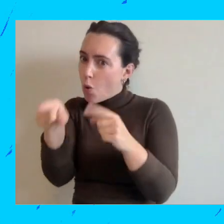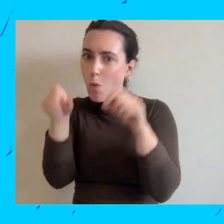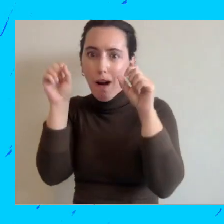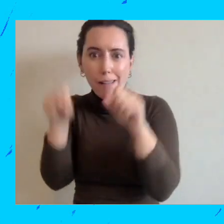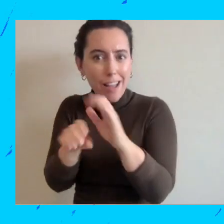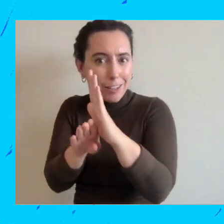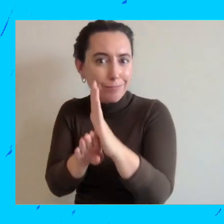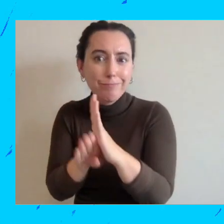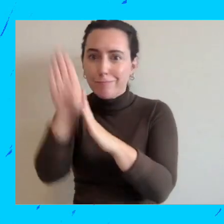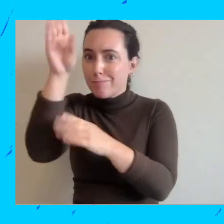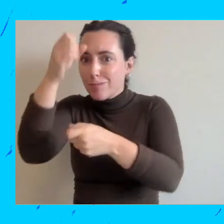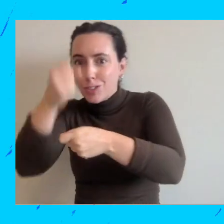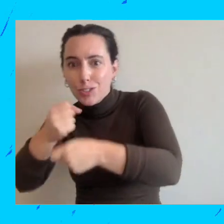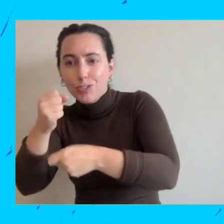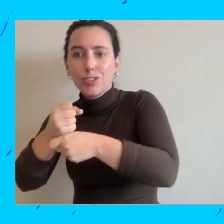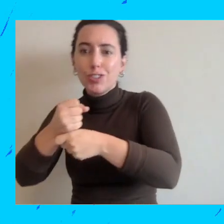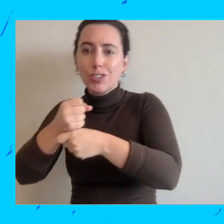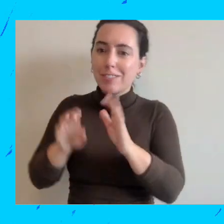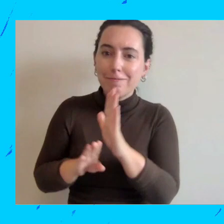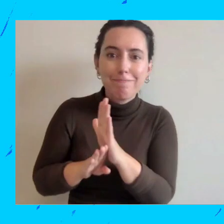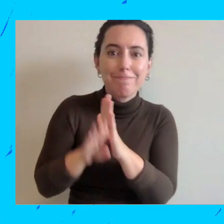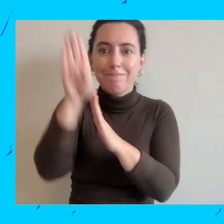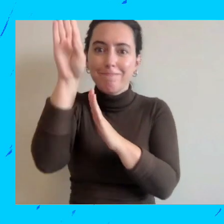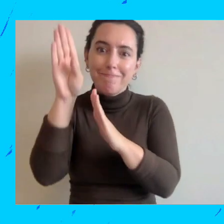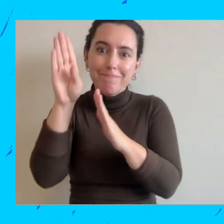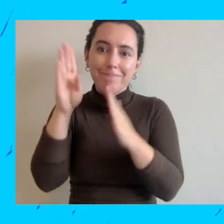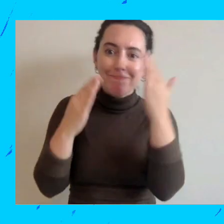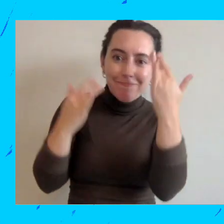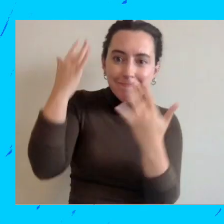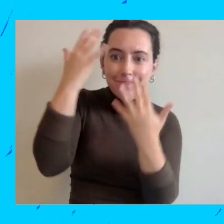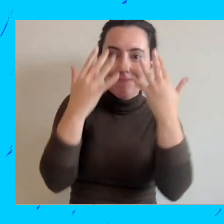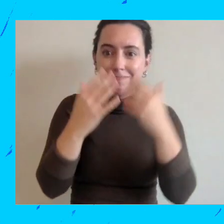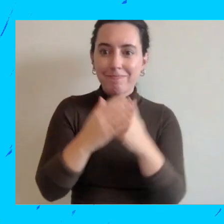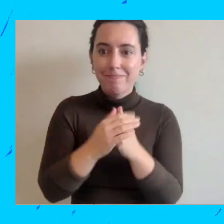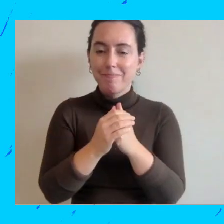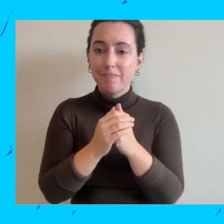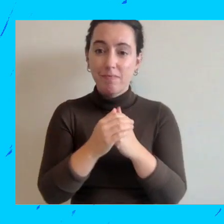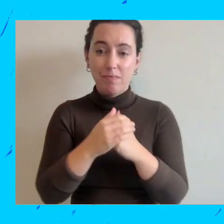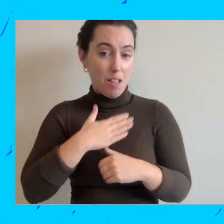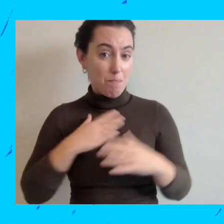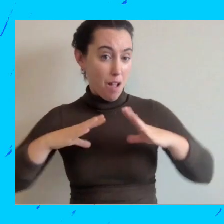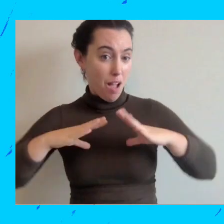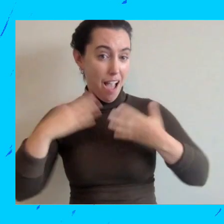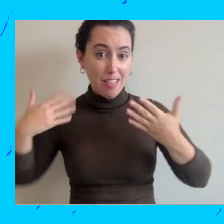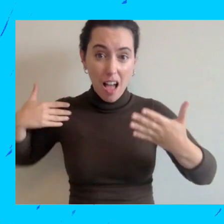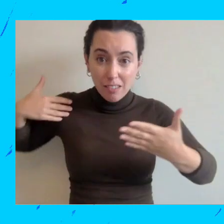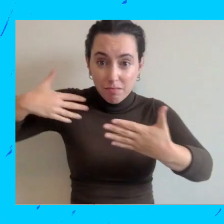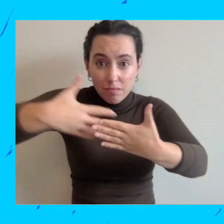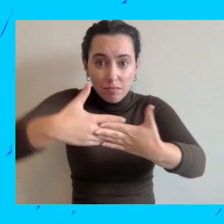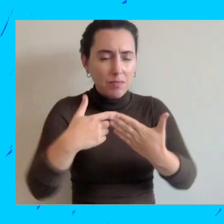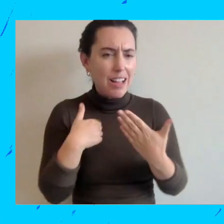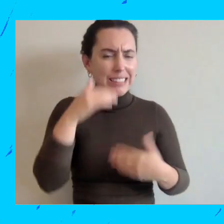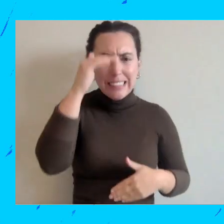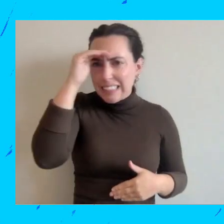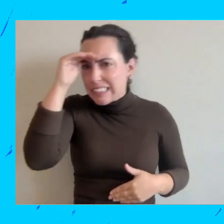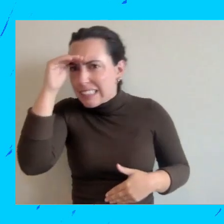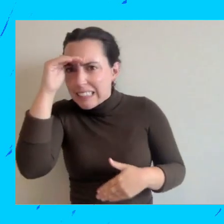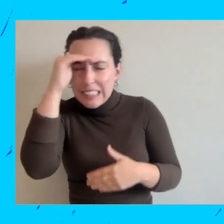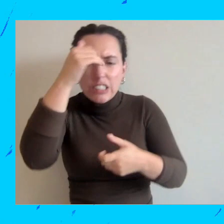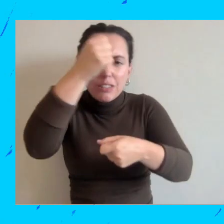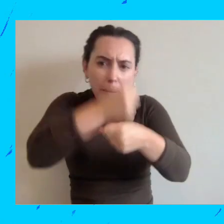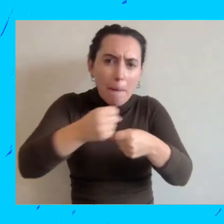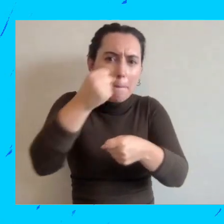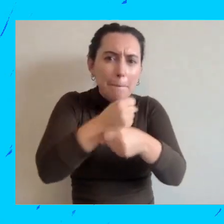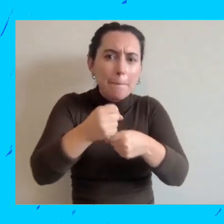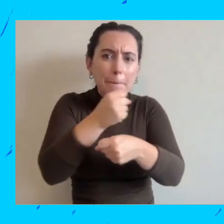life. For my friends and I, it's also been a challenge to find job opportunities because due to lack of formal